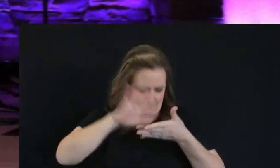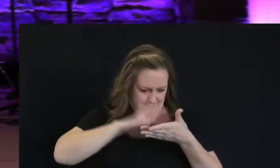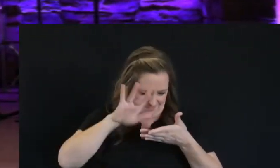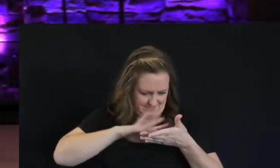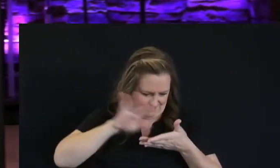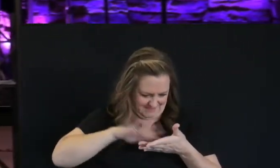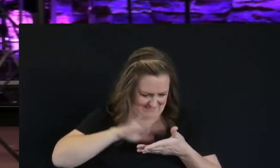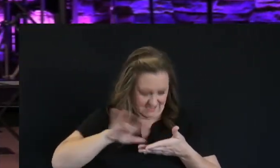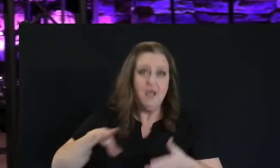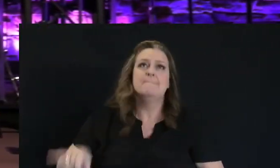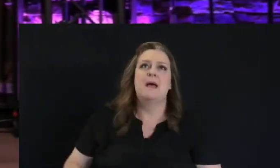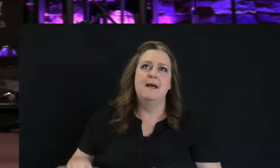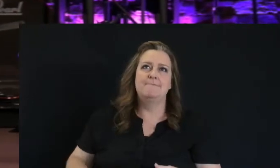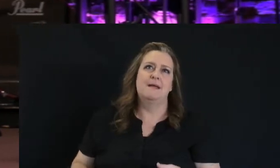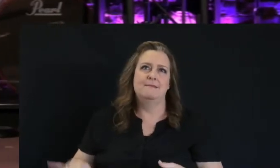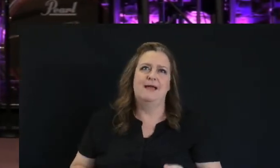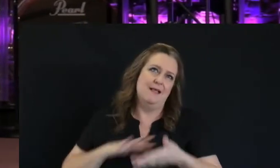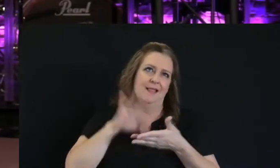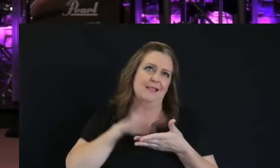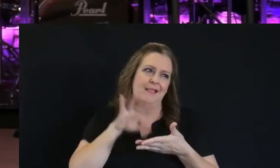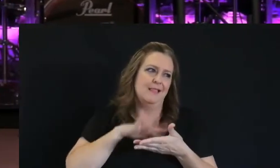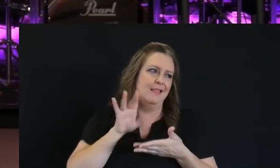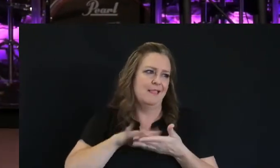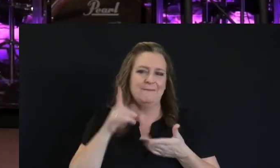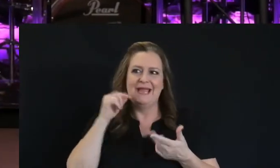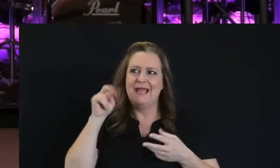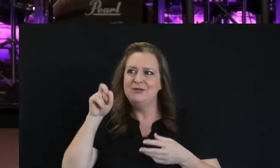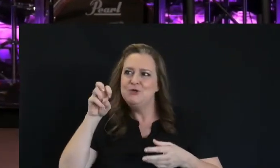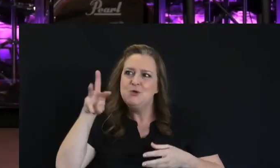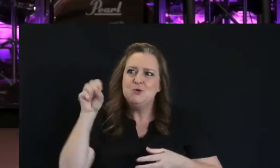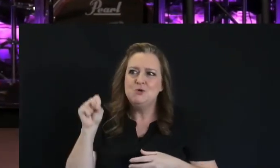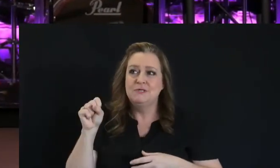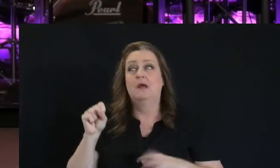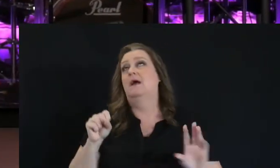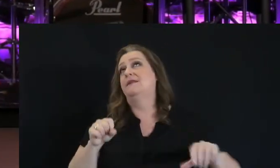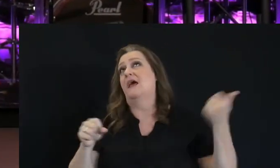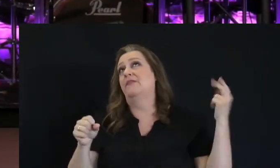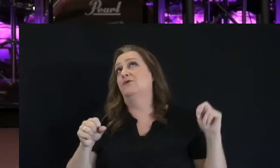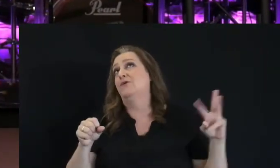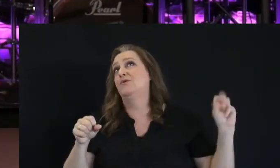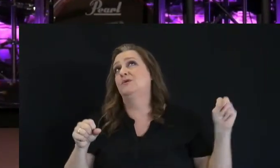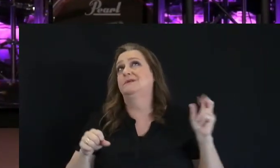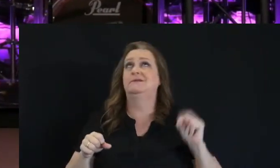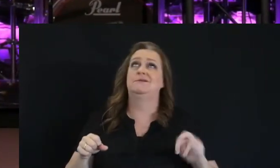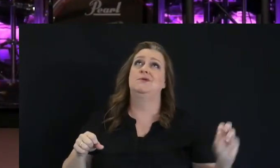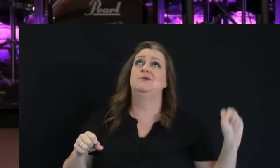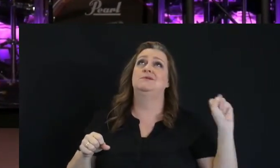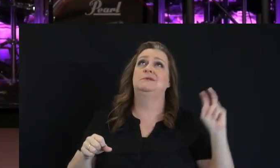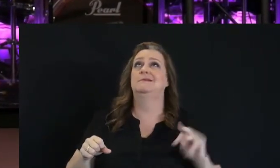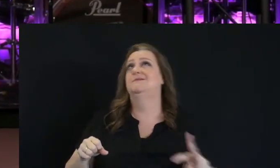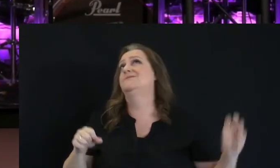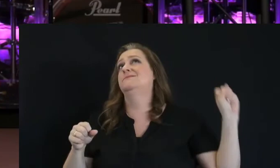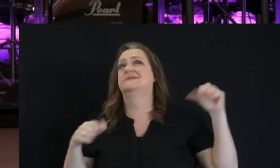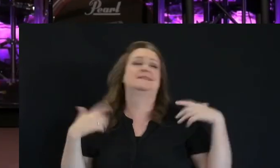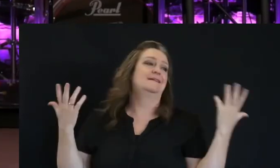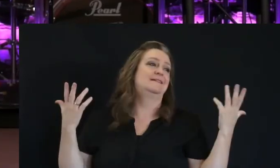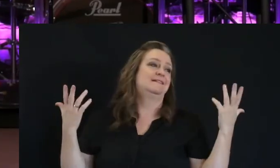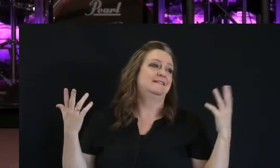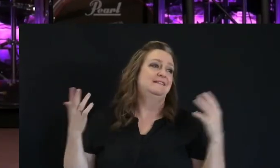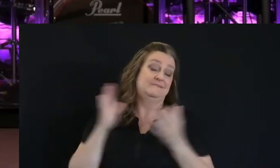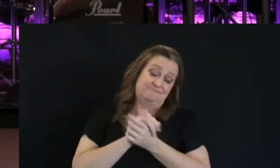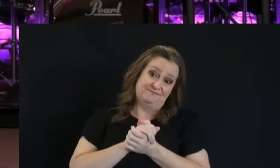I get them. Zzz, zzz, zzz, zzz. There's another headline that just came in. You know, I got to